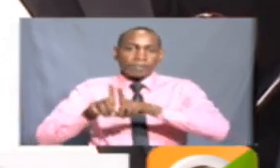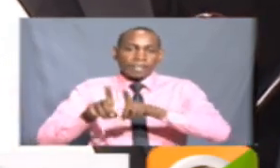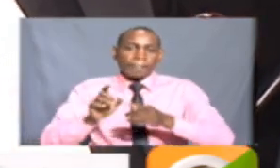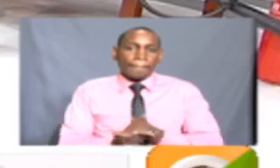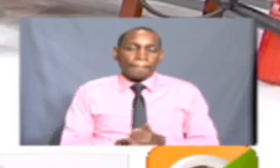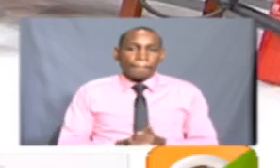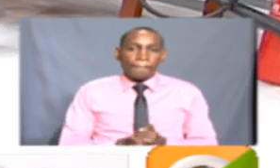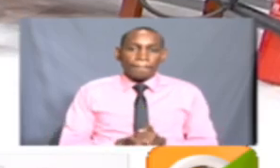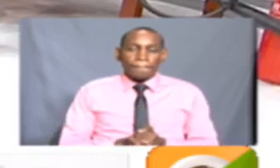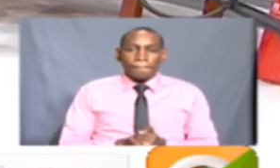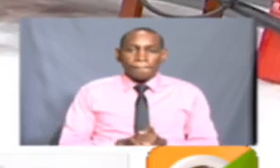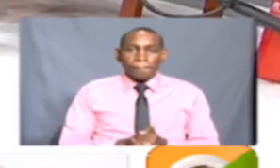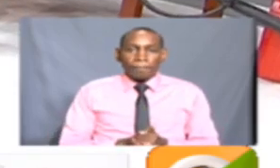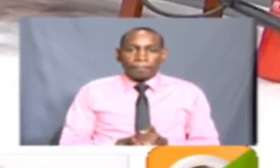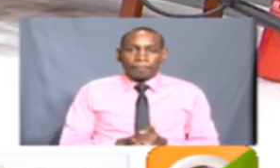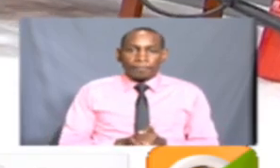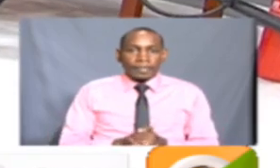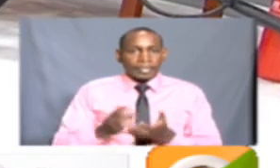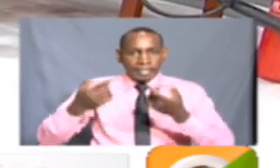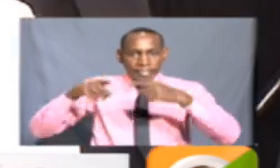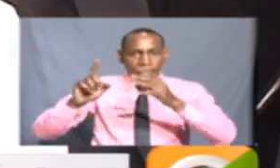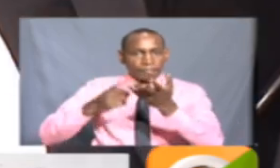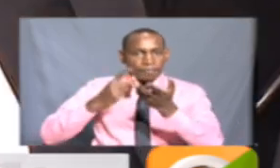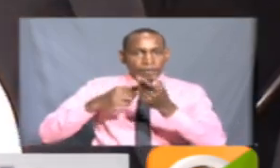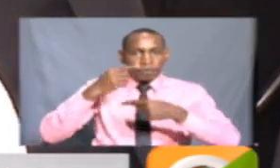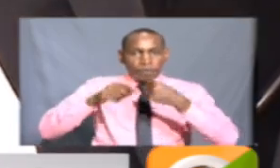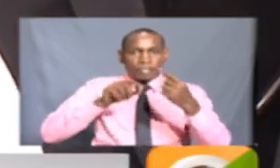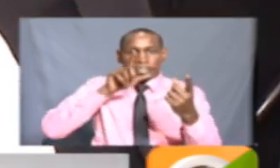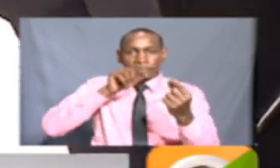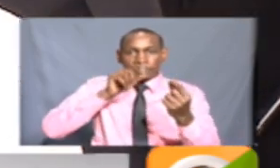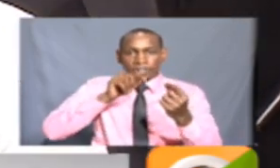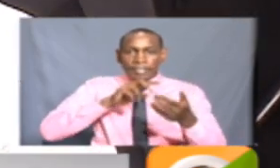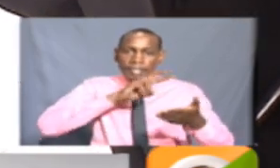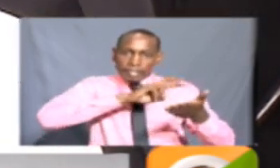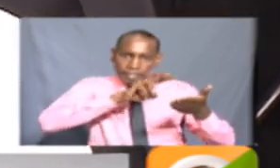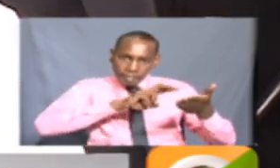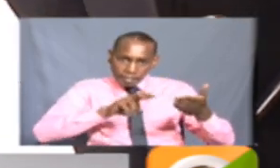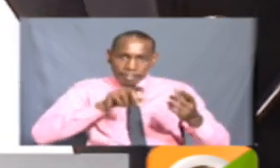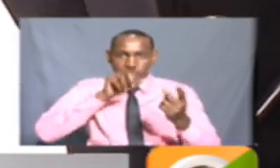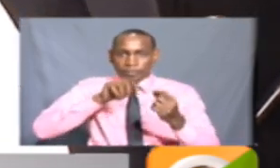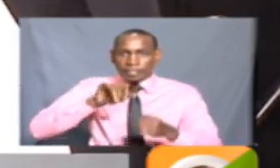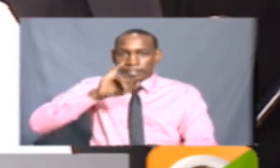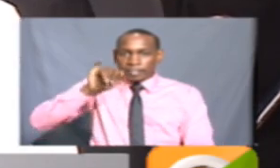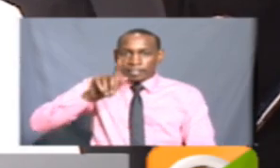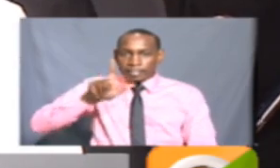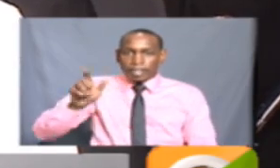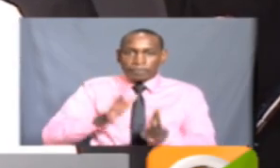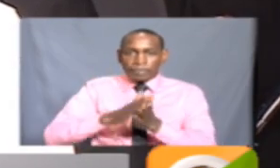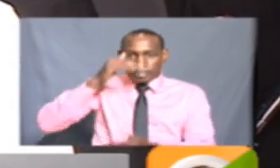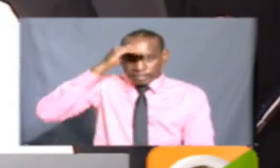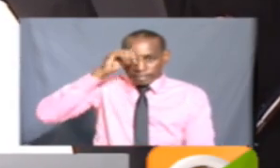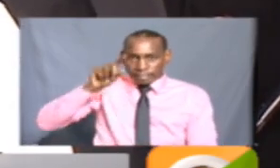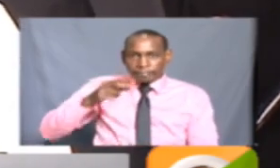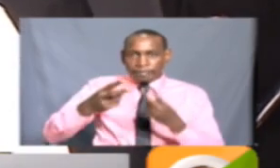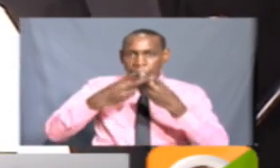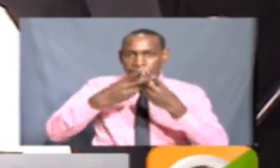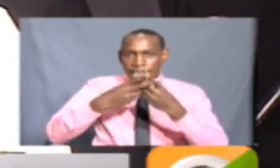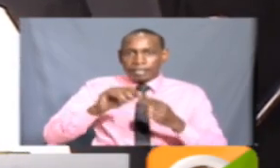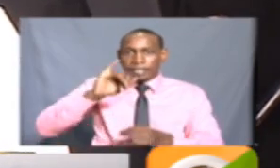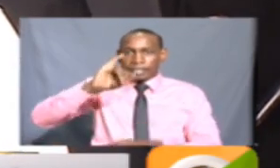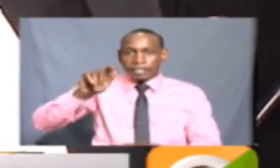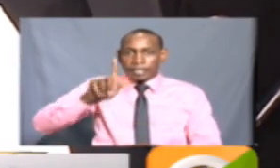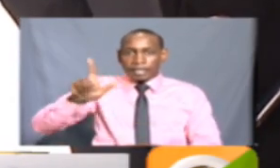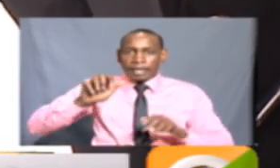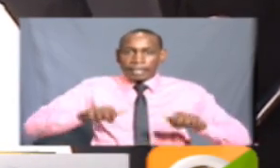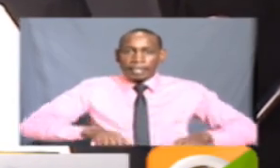same. Do the math. Keep tweeting. We're going to go to your tweets as well. At Konanga Jeff, at Citizen TV Kenya. The hashtag is